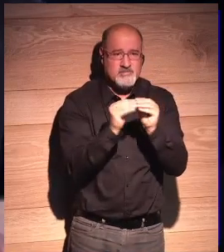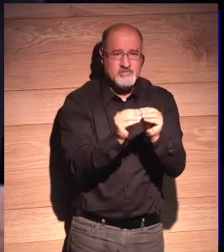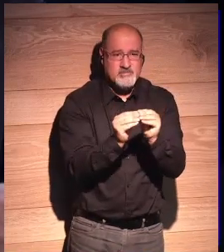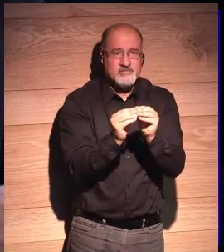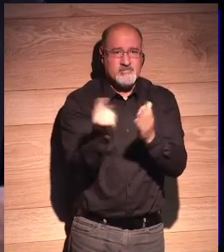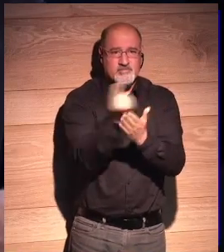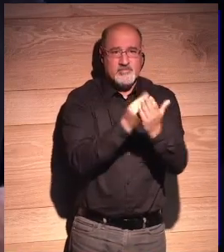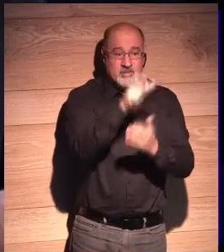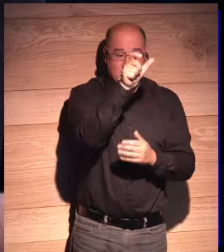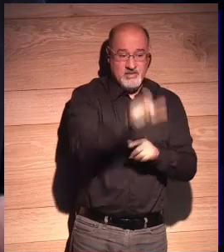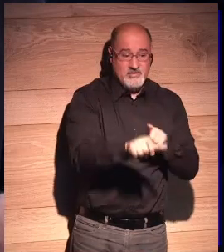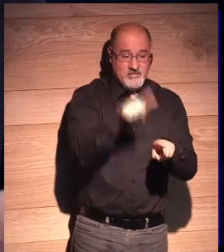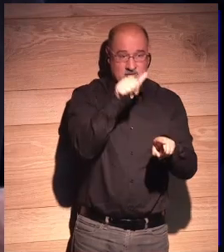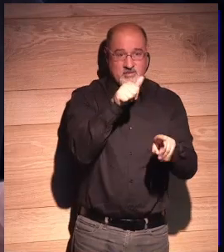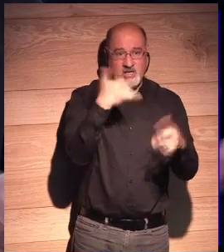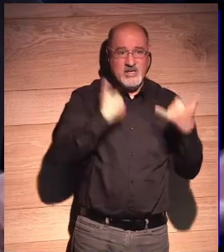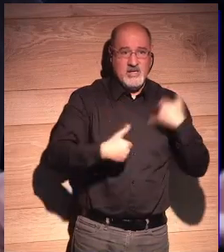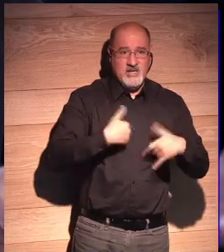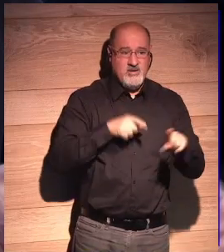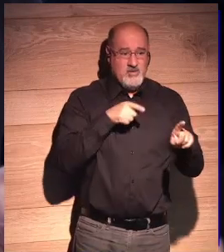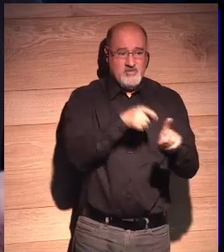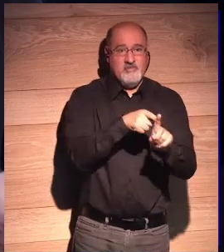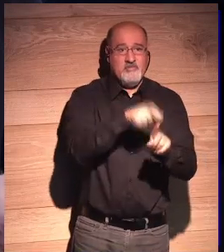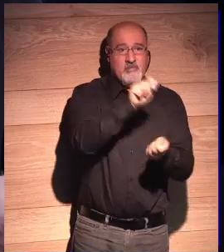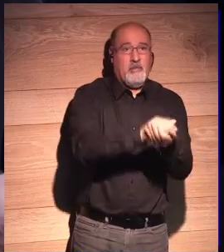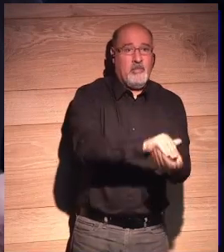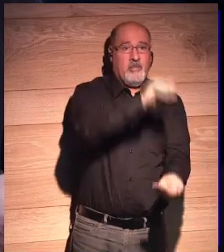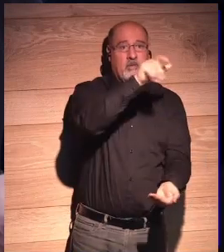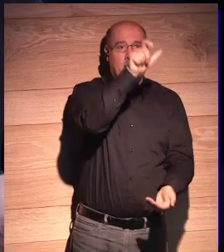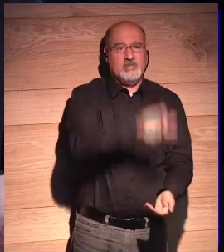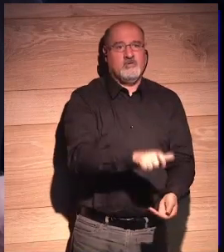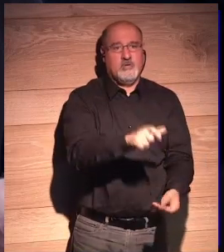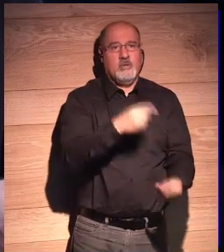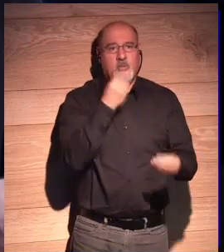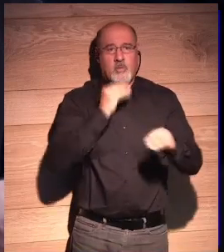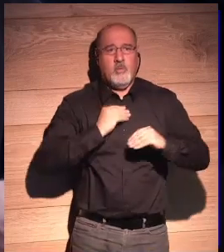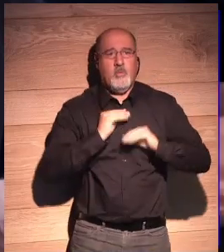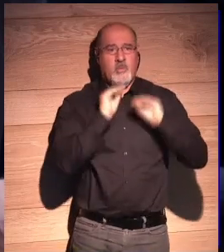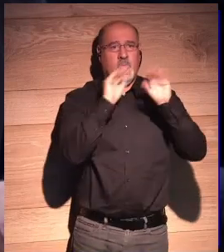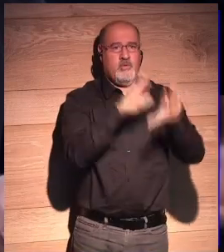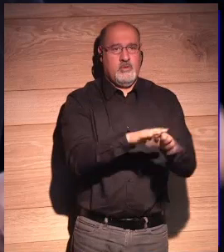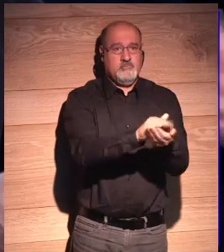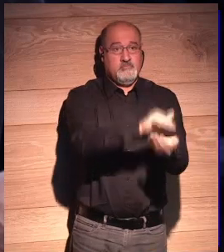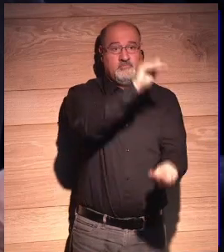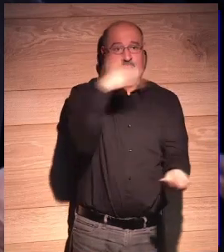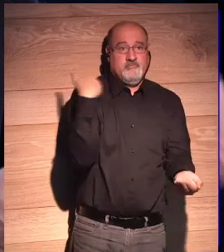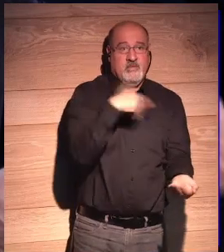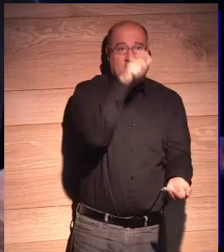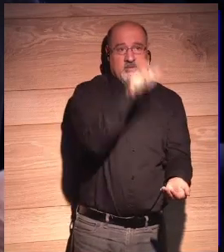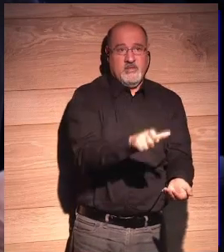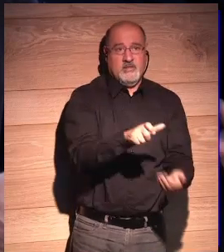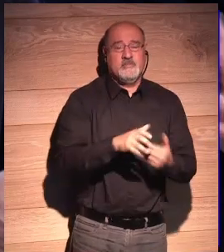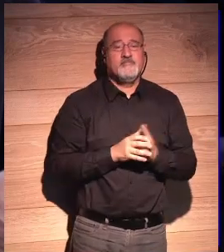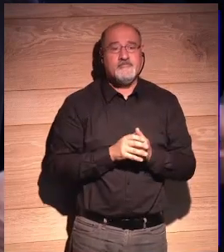I am. And that's very much like the guy in Patience is, he is, the younger character is sort of